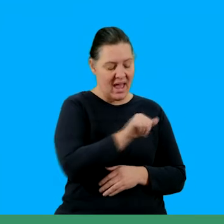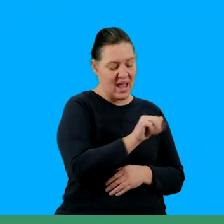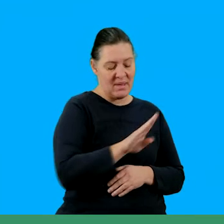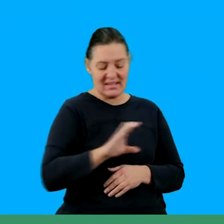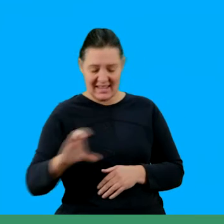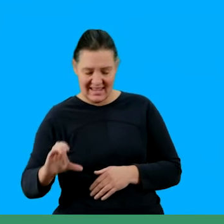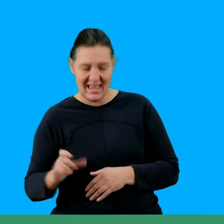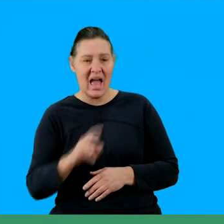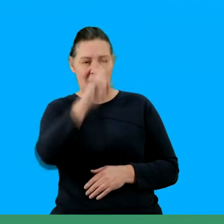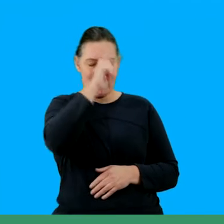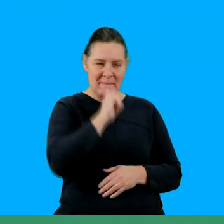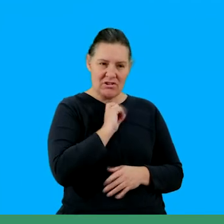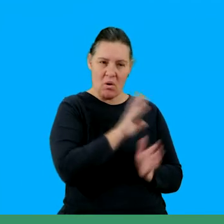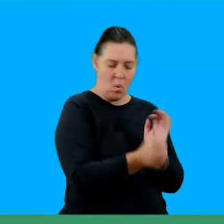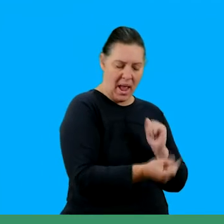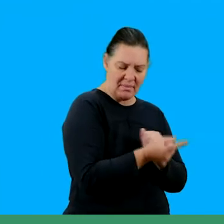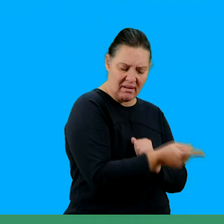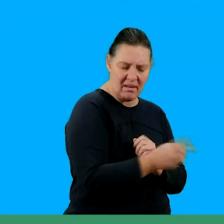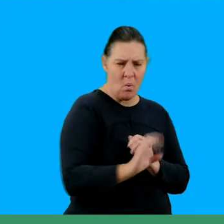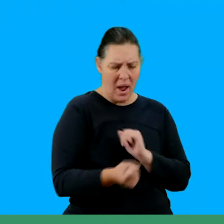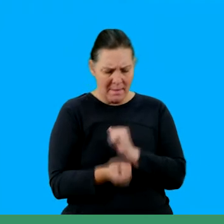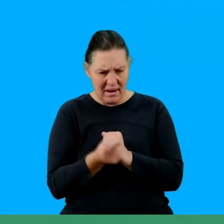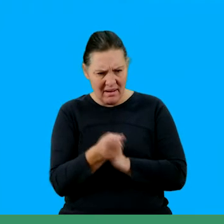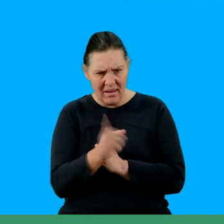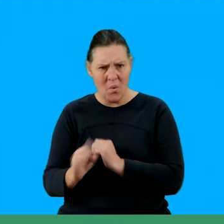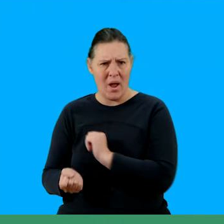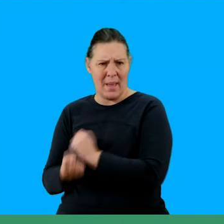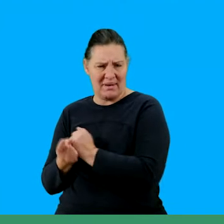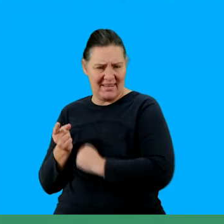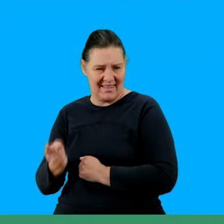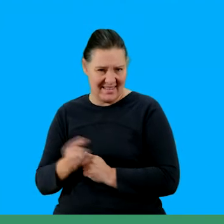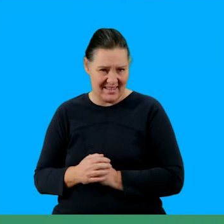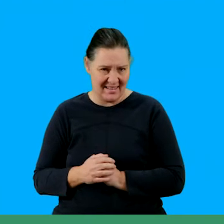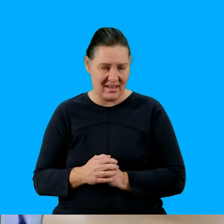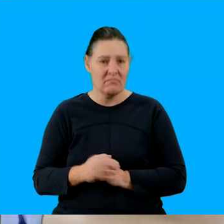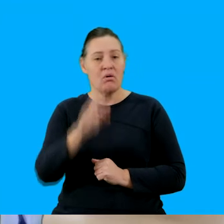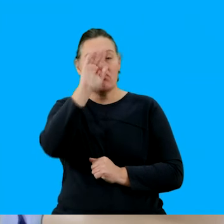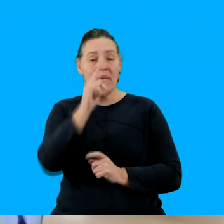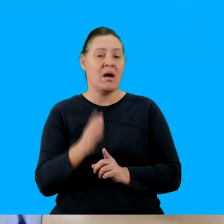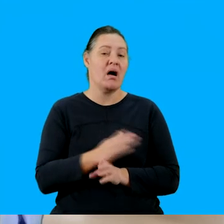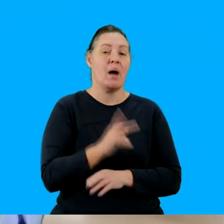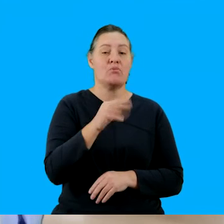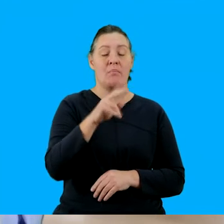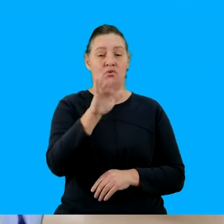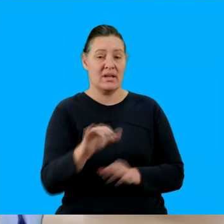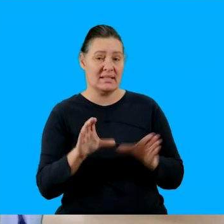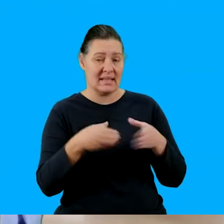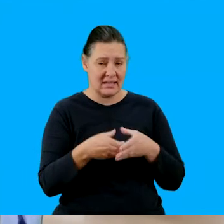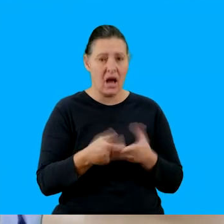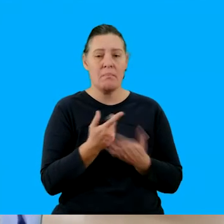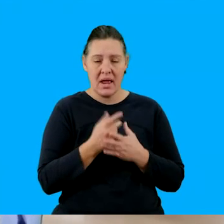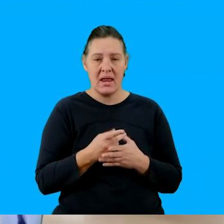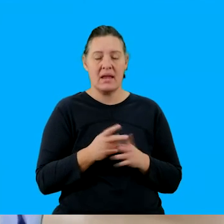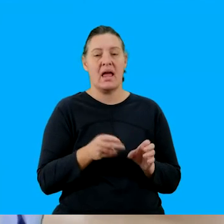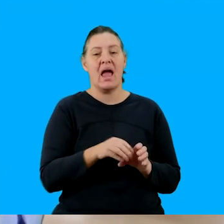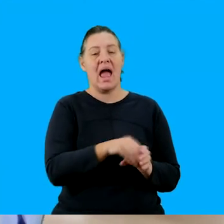C, and you have pictures that show you what happens in each sector. So remember that in your primary sector, we are talking